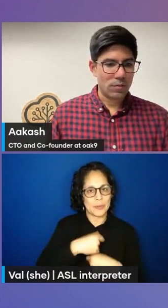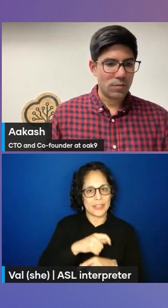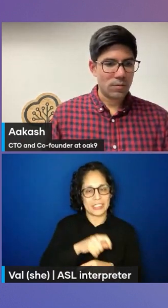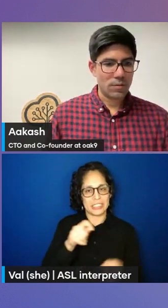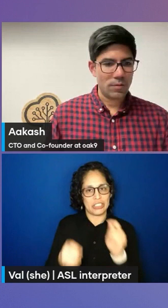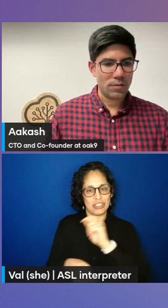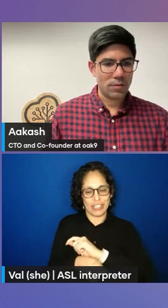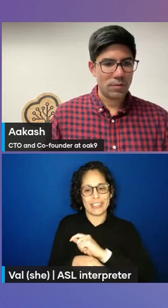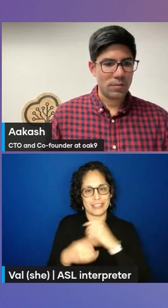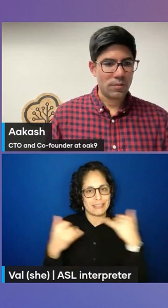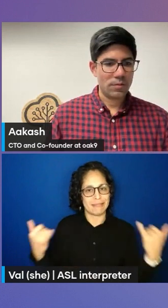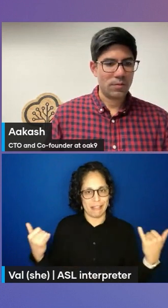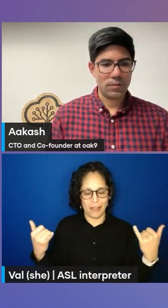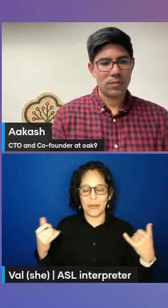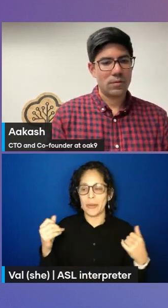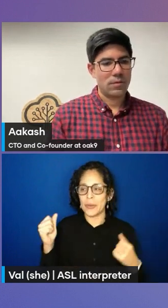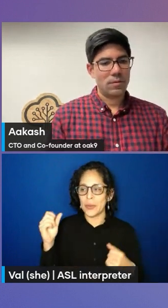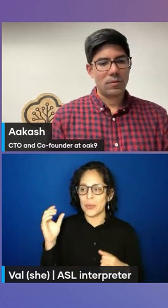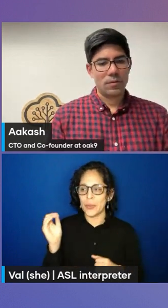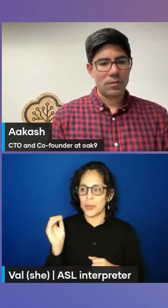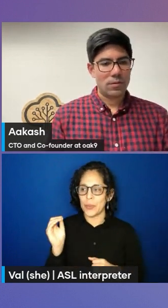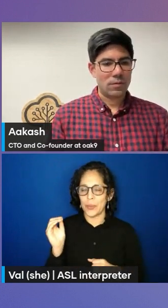So